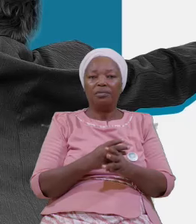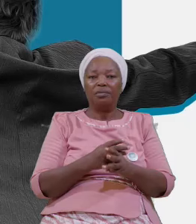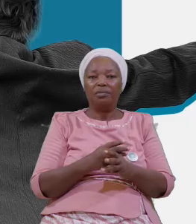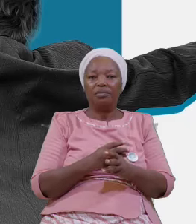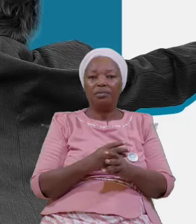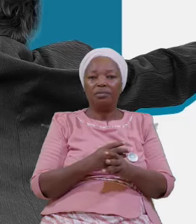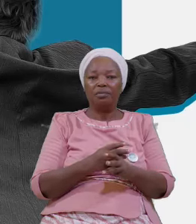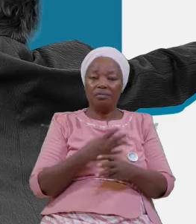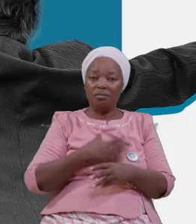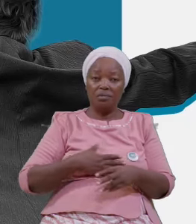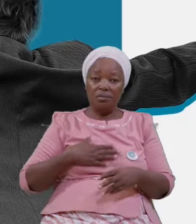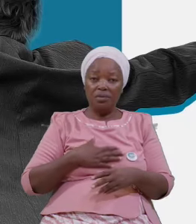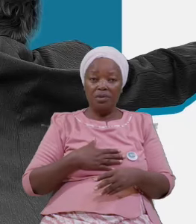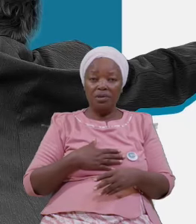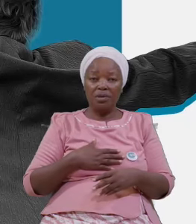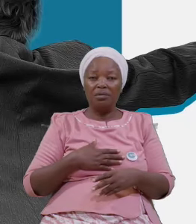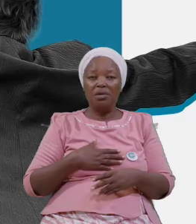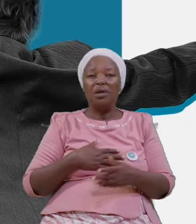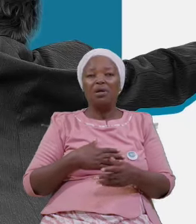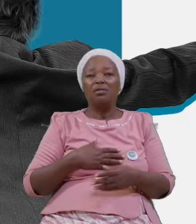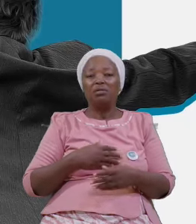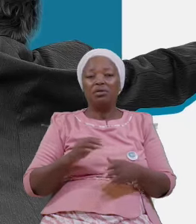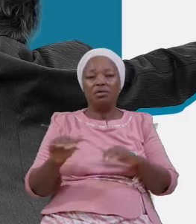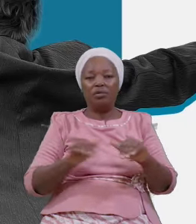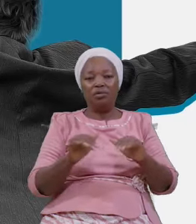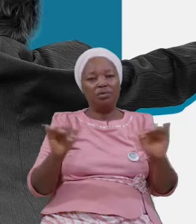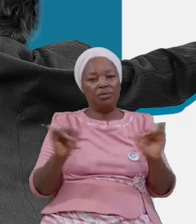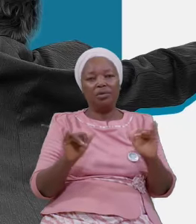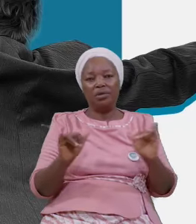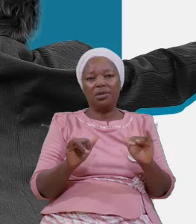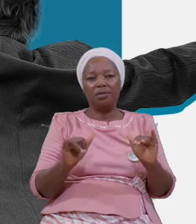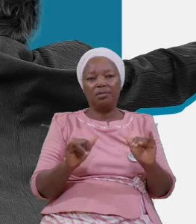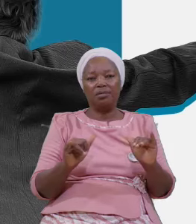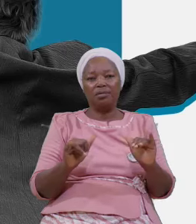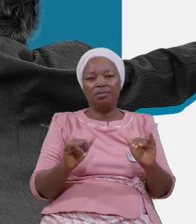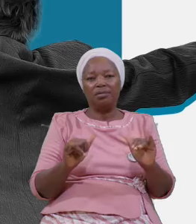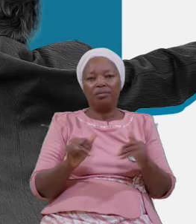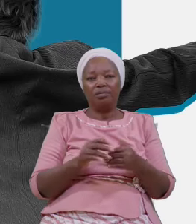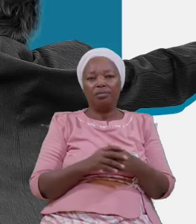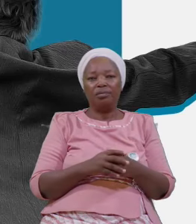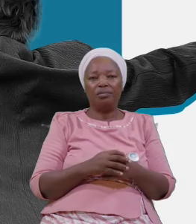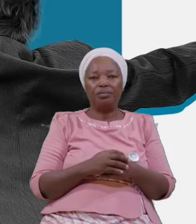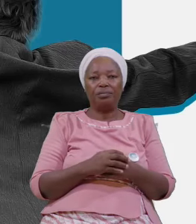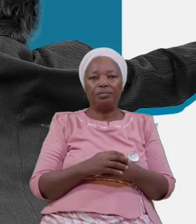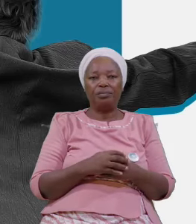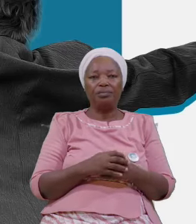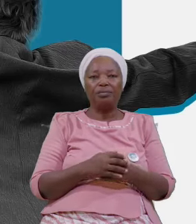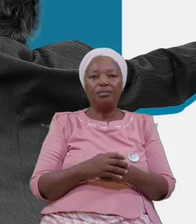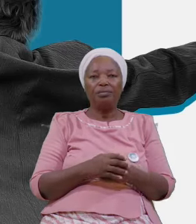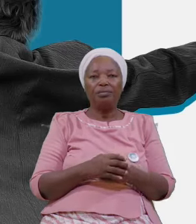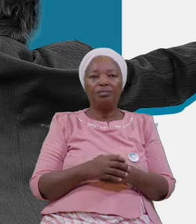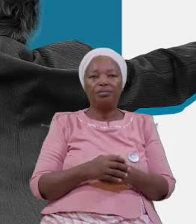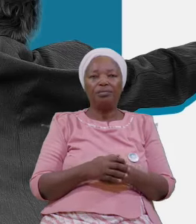please, counselors, attend to people who have made decision for Christ.